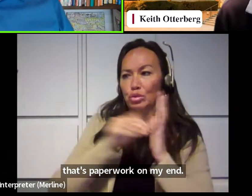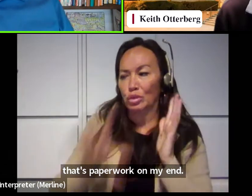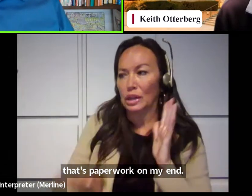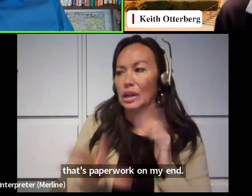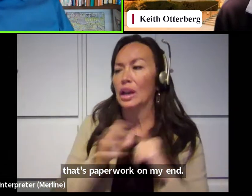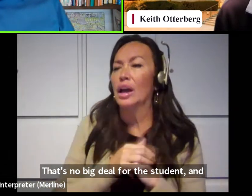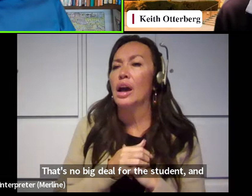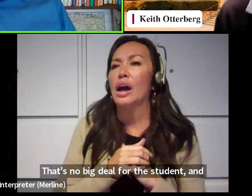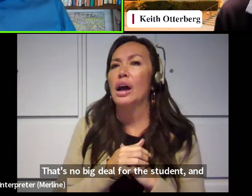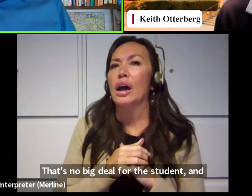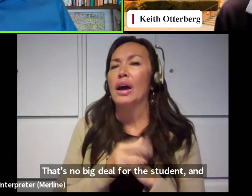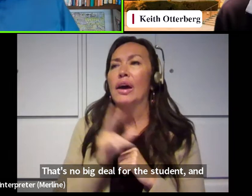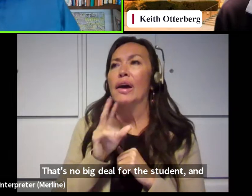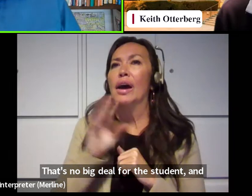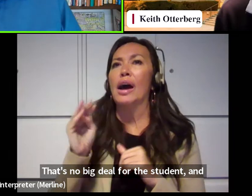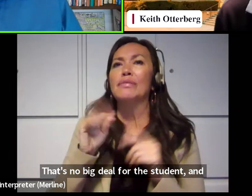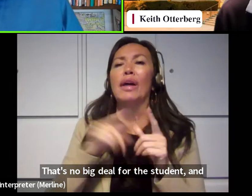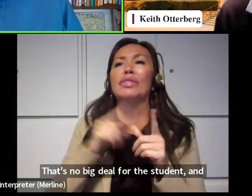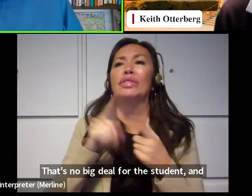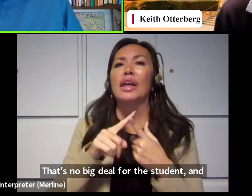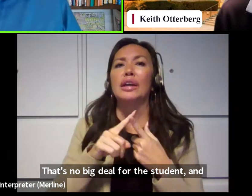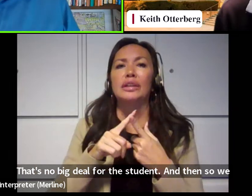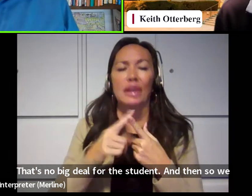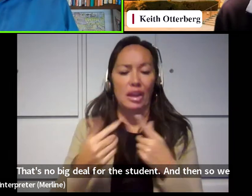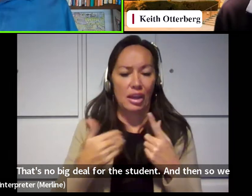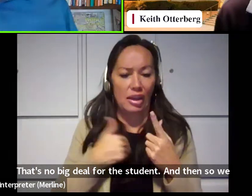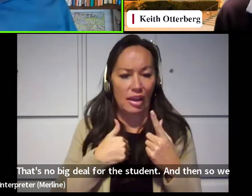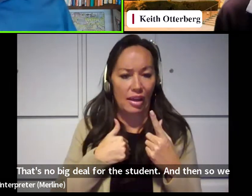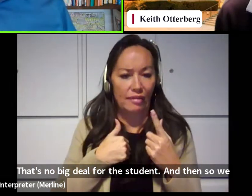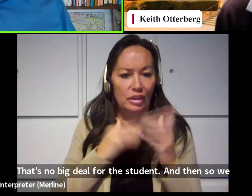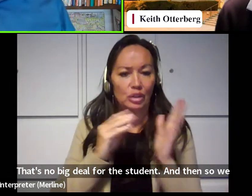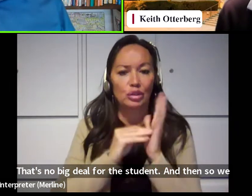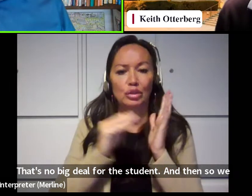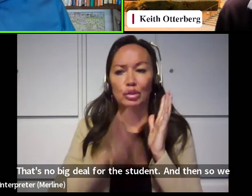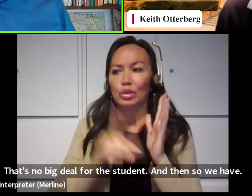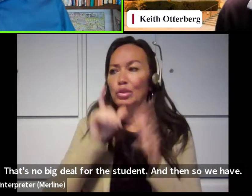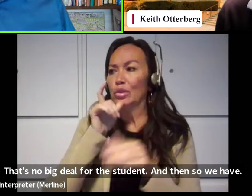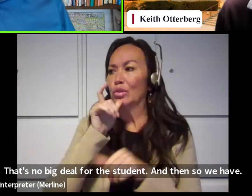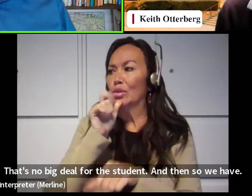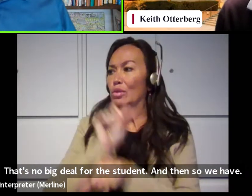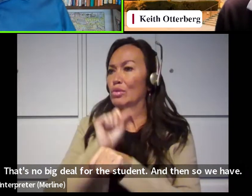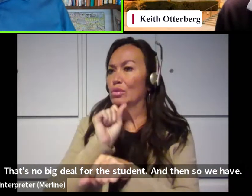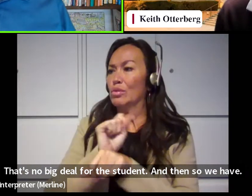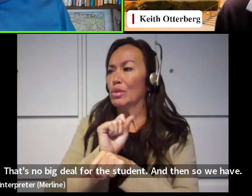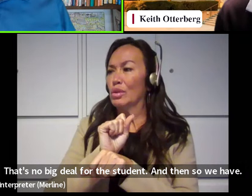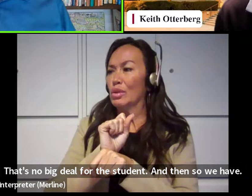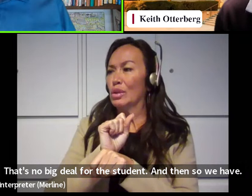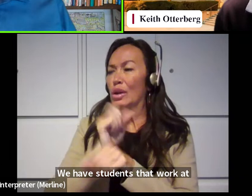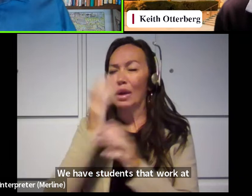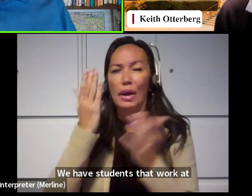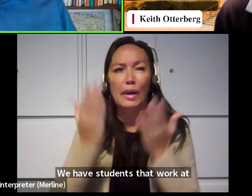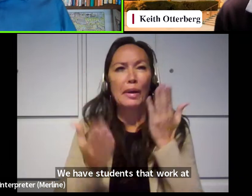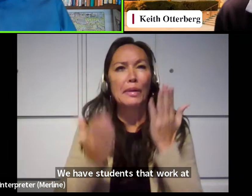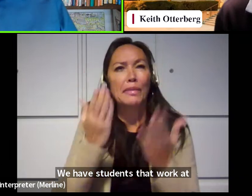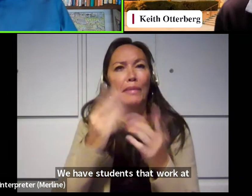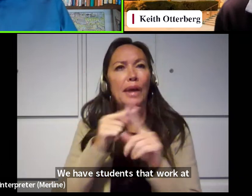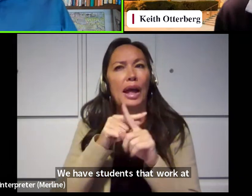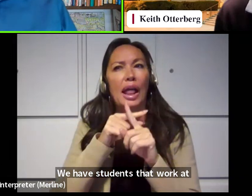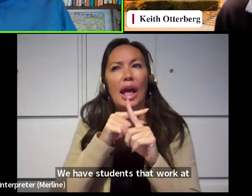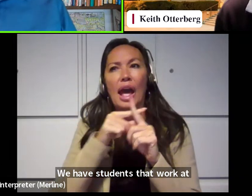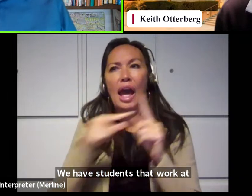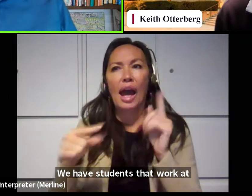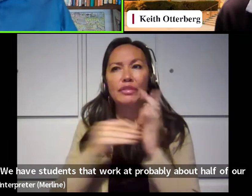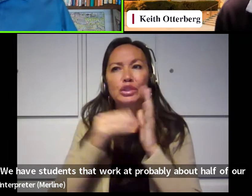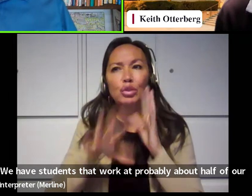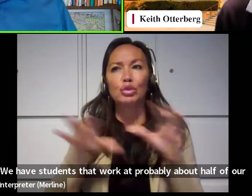So we have students that work at probably about half of our students do